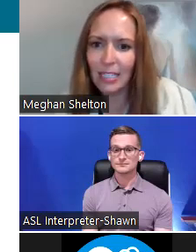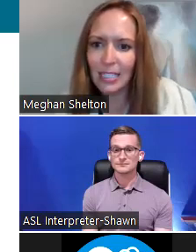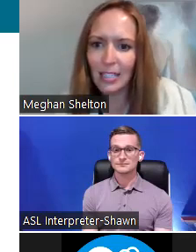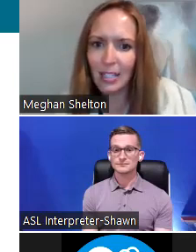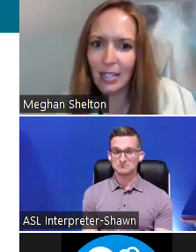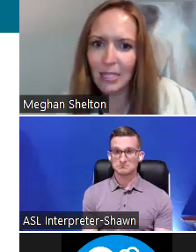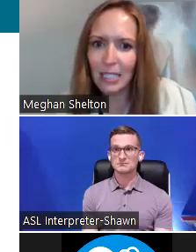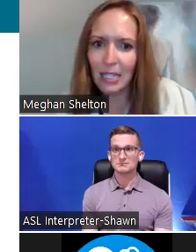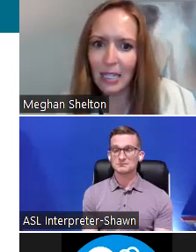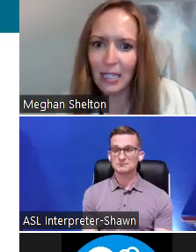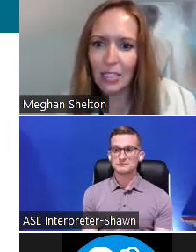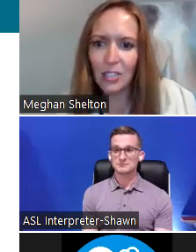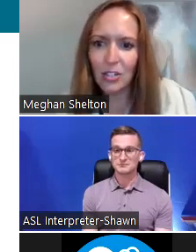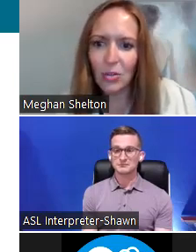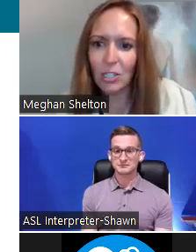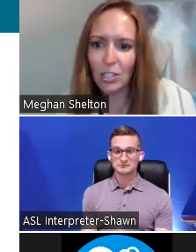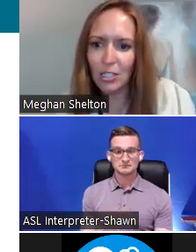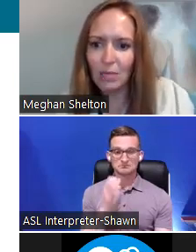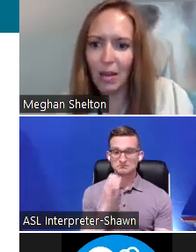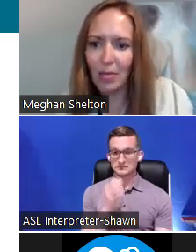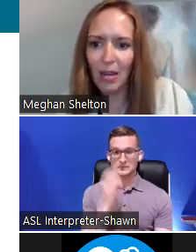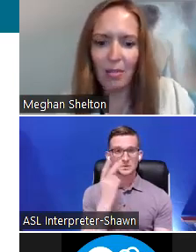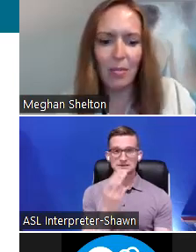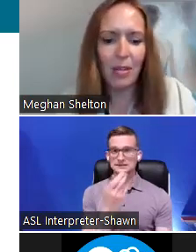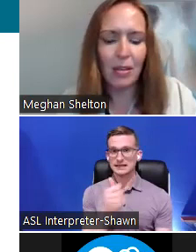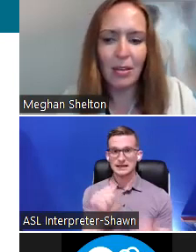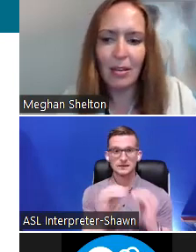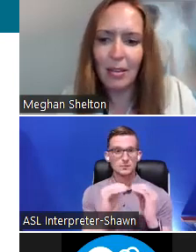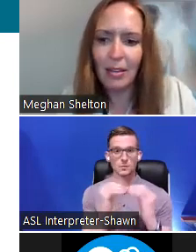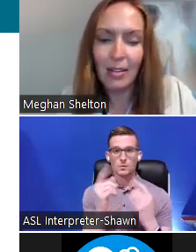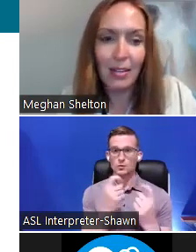Right, and it doesn't look like I'm seeing any additional questions pop up.